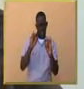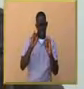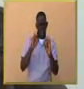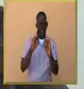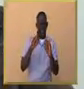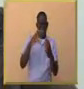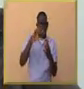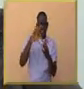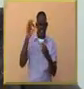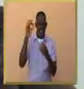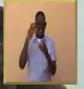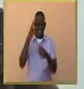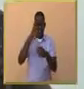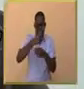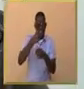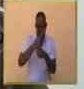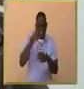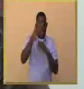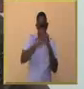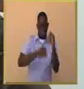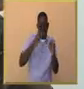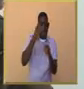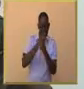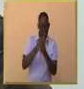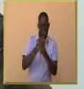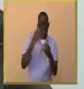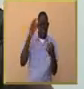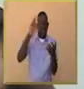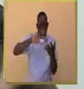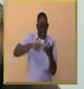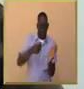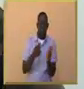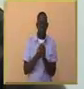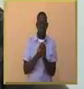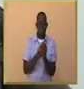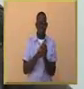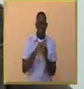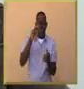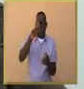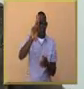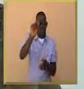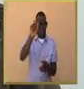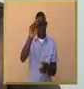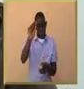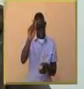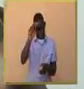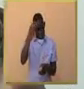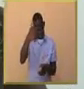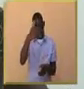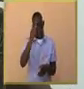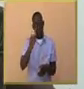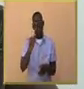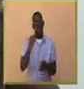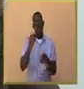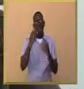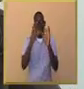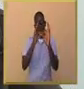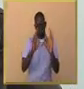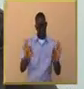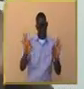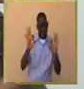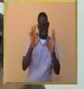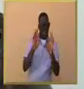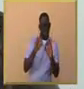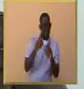elected government will finally be internationally recognized if the UNTAG declare the elections free, fair, and